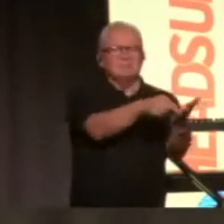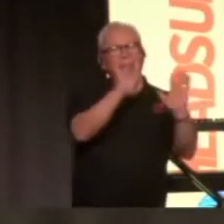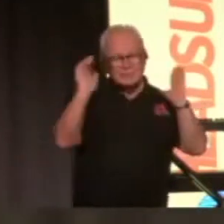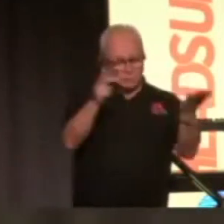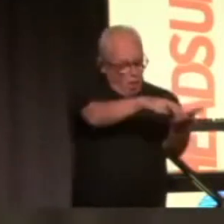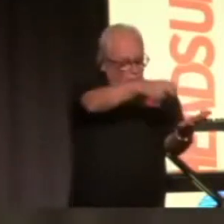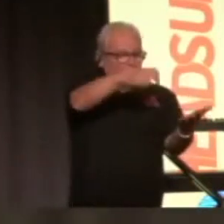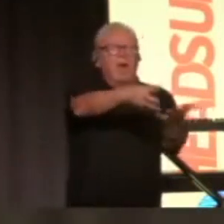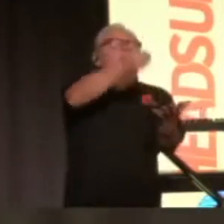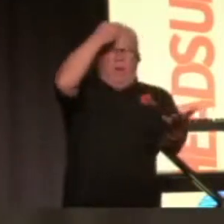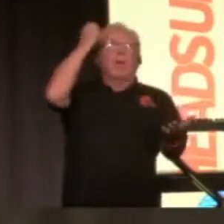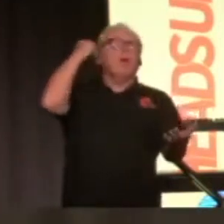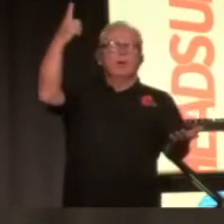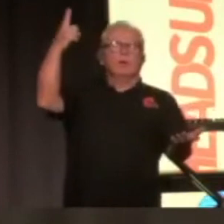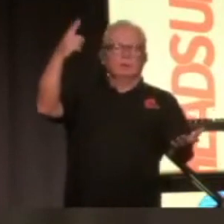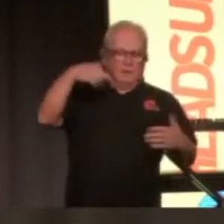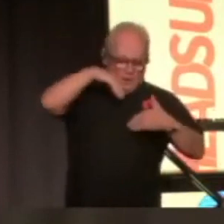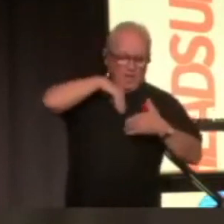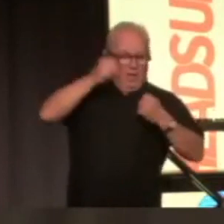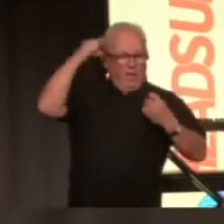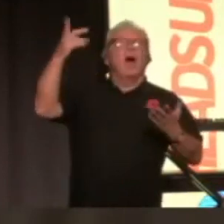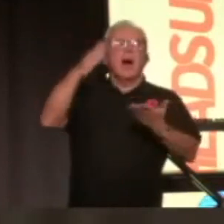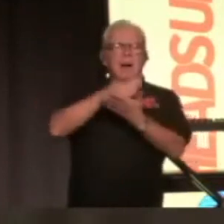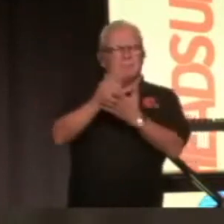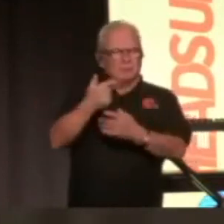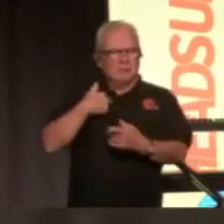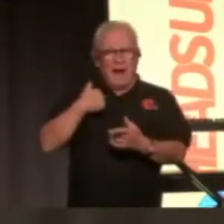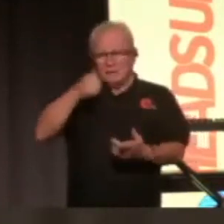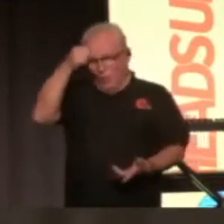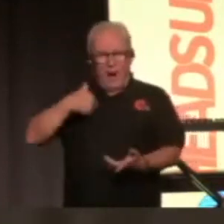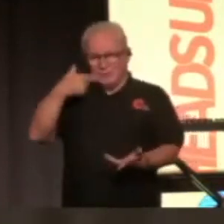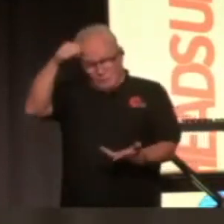in your hearing, and it becomes part of your knowing, knowing that you know that you know.